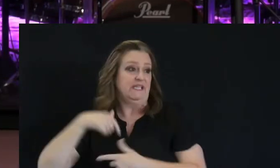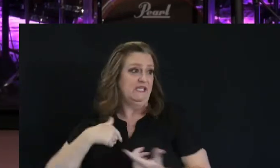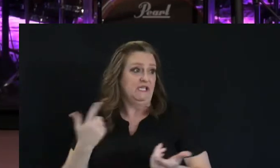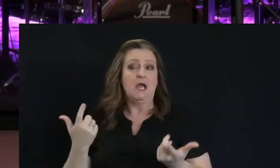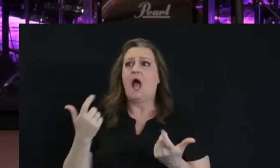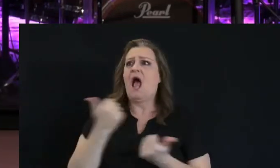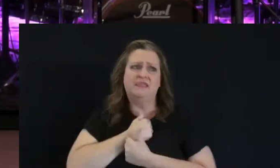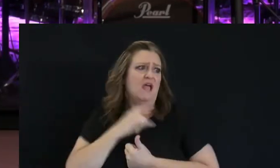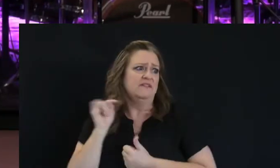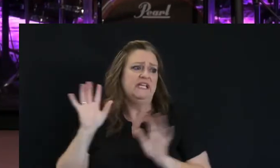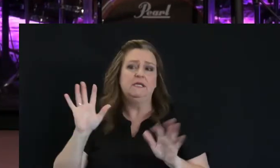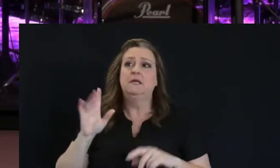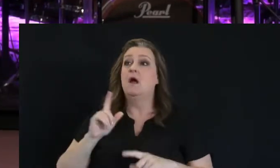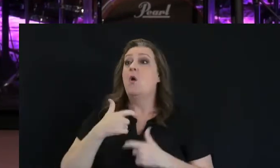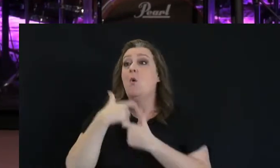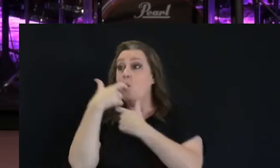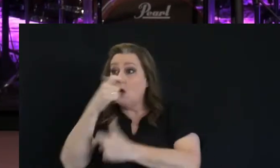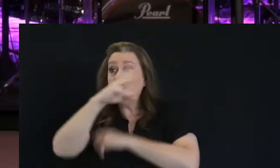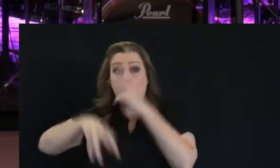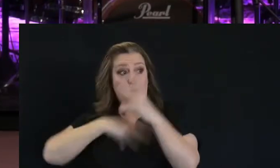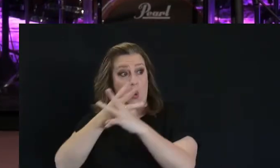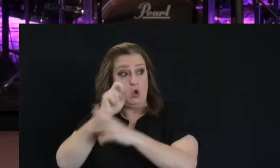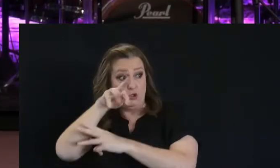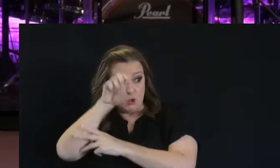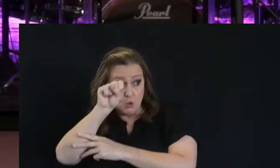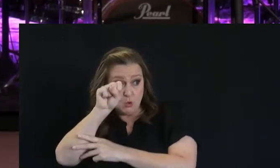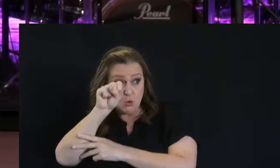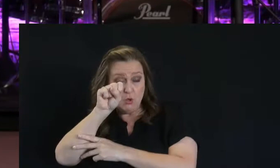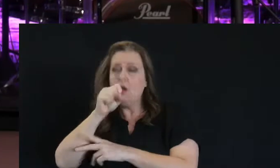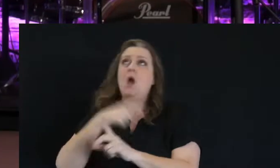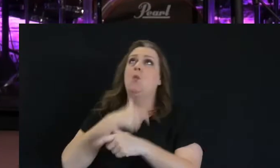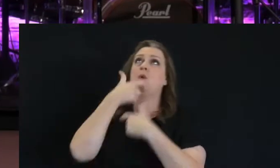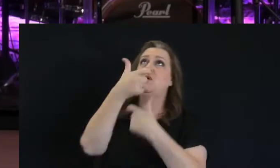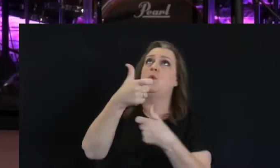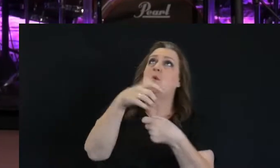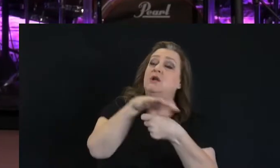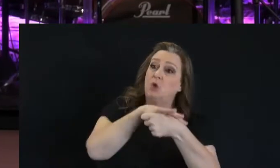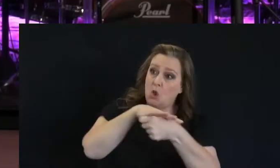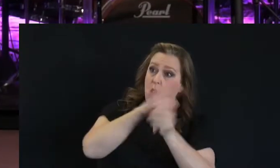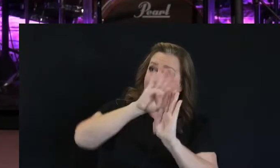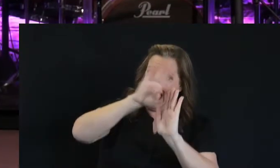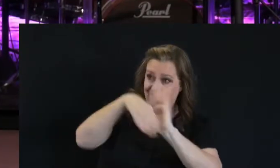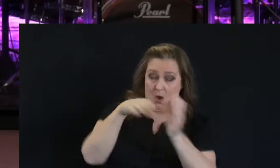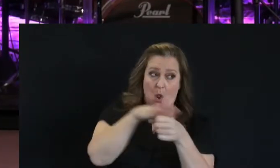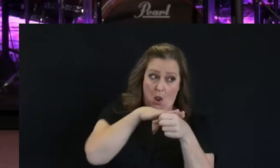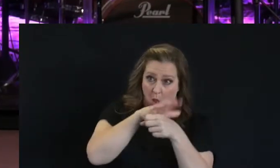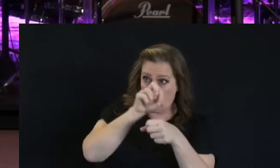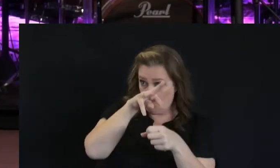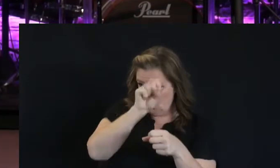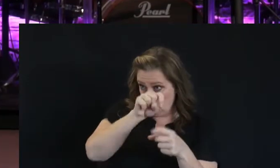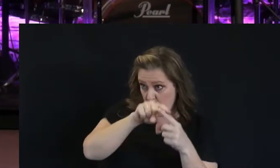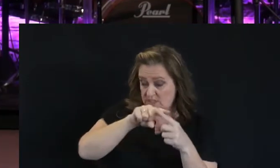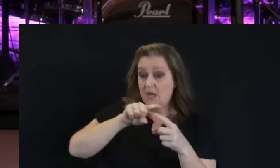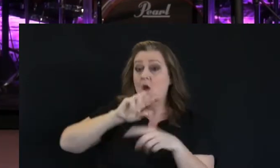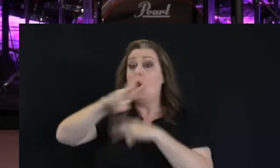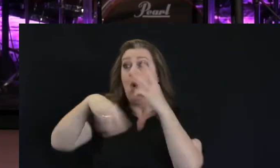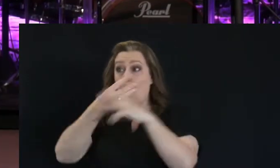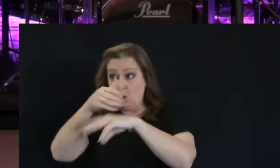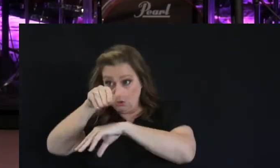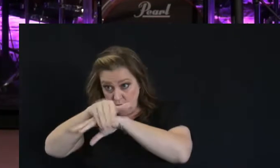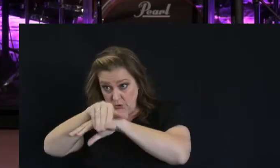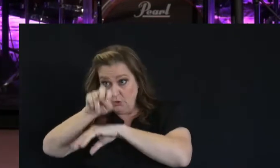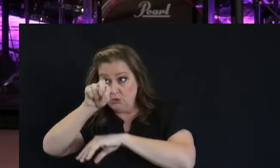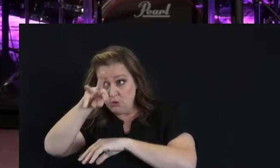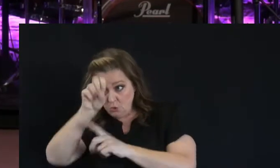and I loved it. But we would watch the world news. Pardon me. We'd watch the half an hour local news, half an hour of world news, and then the nightly business